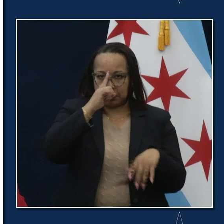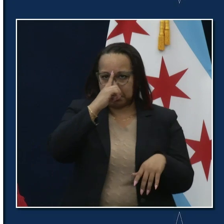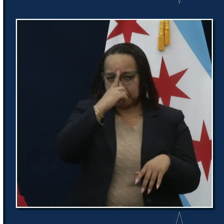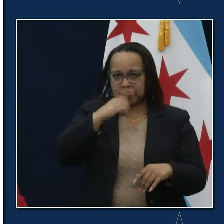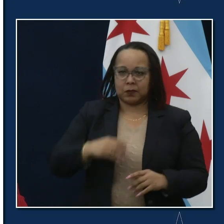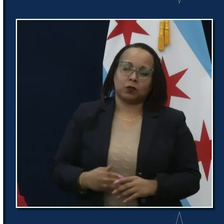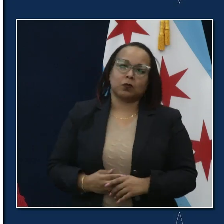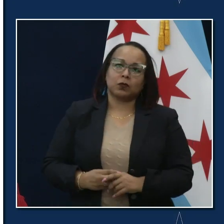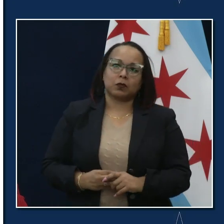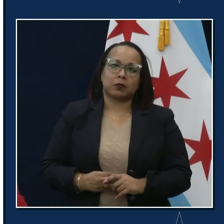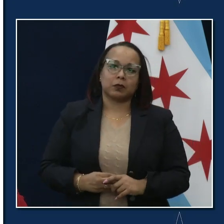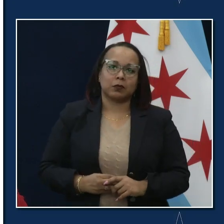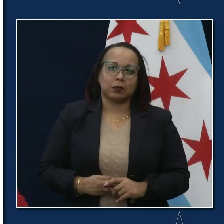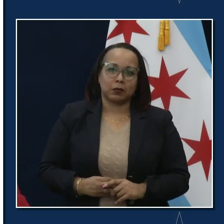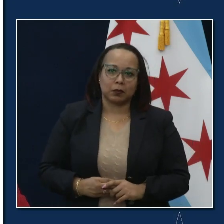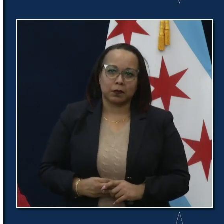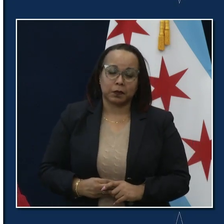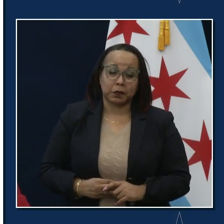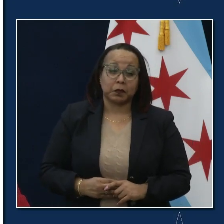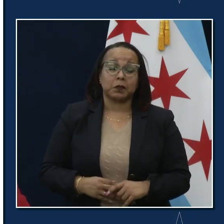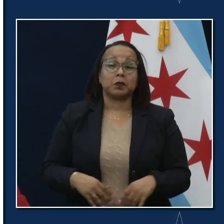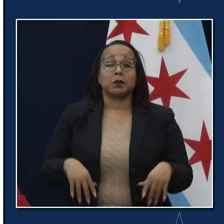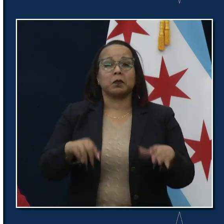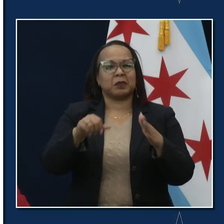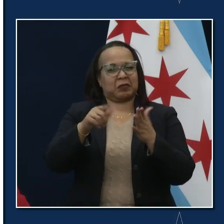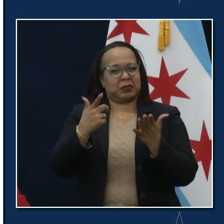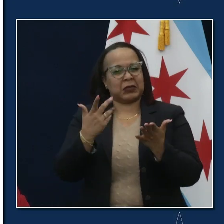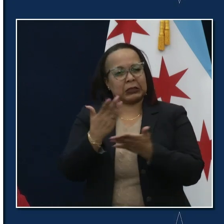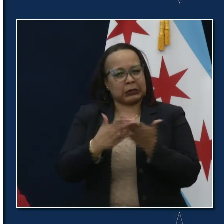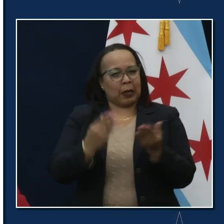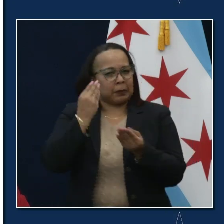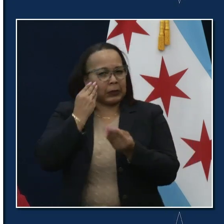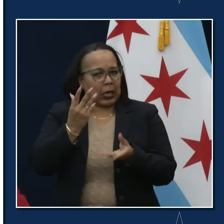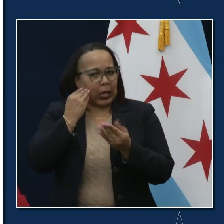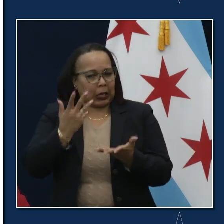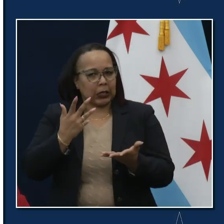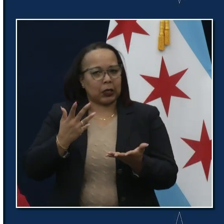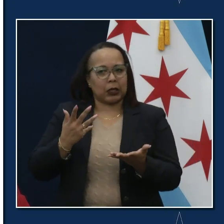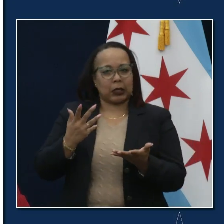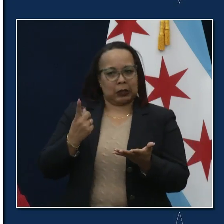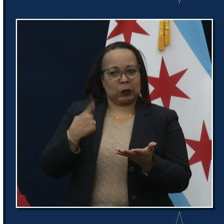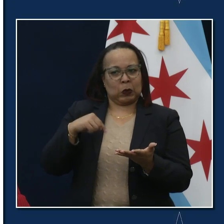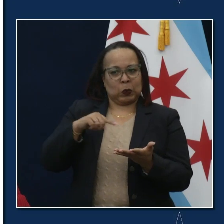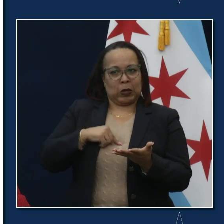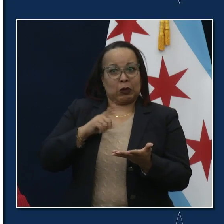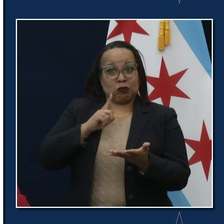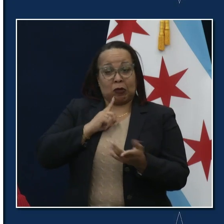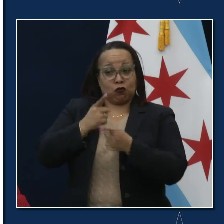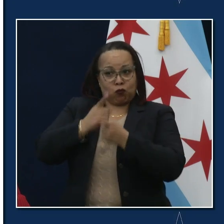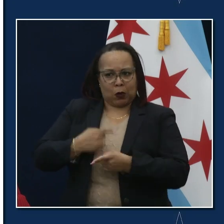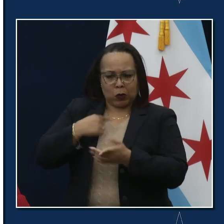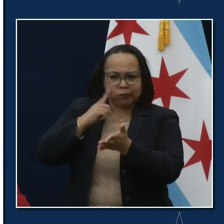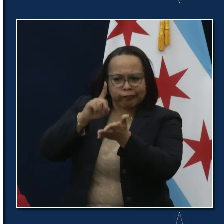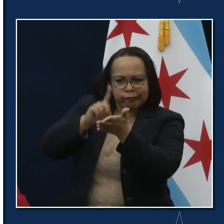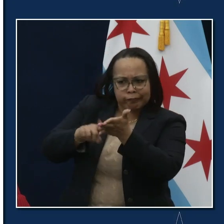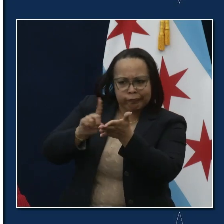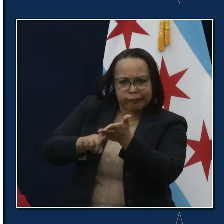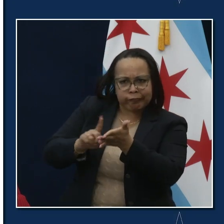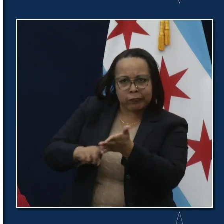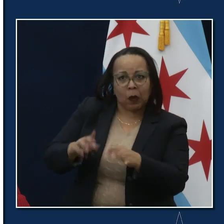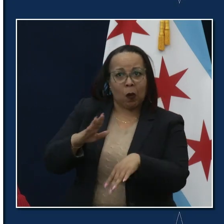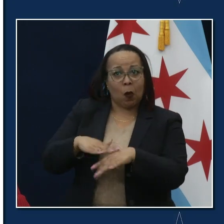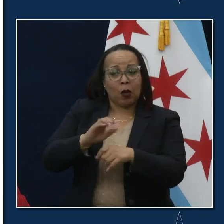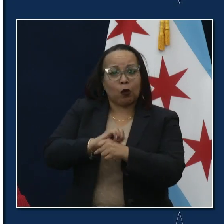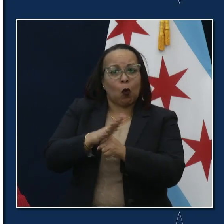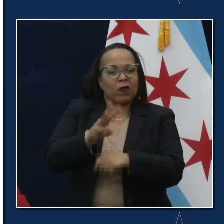happens. I also want to highlight some data that we continue to update regularly on our